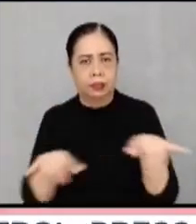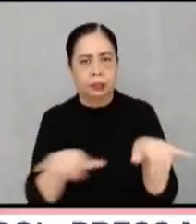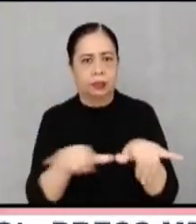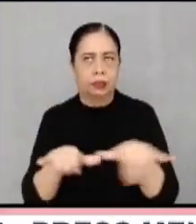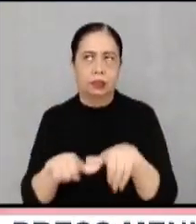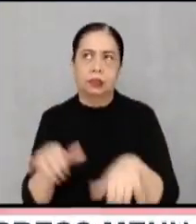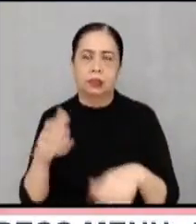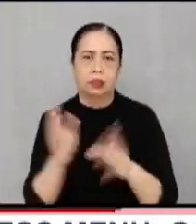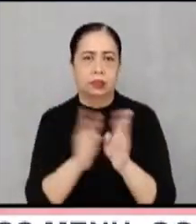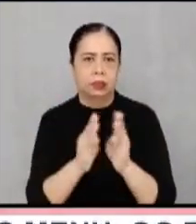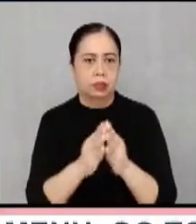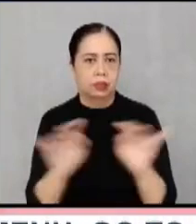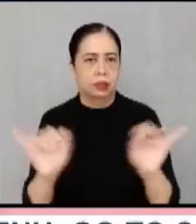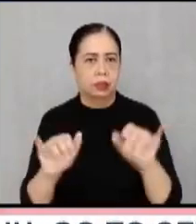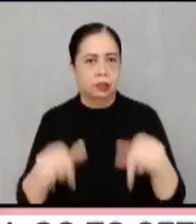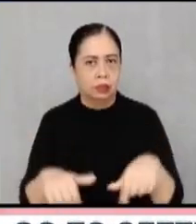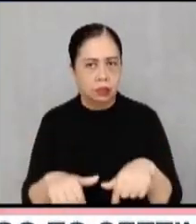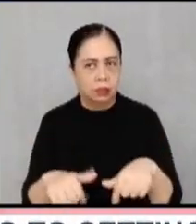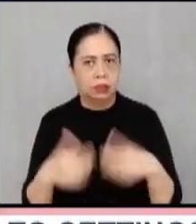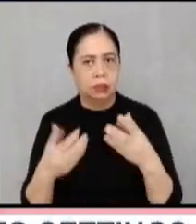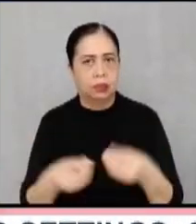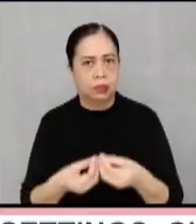like this